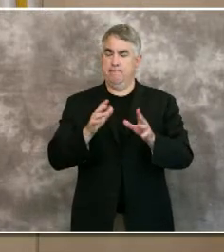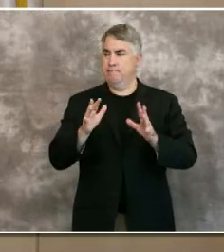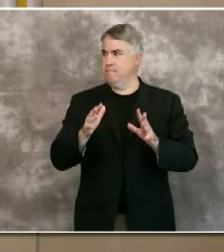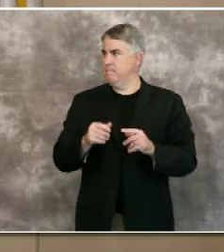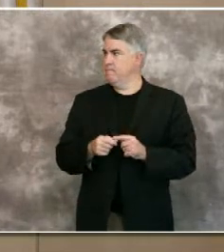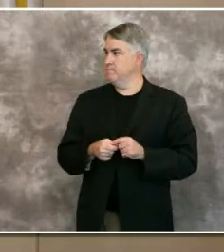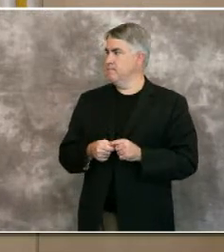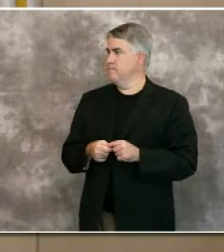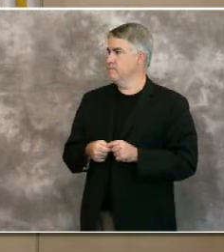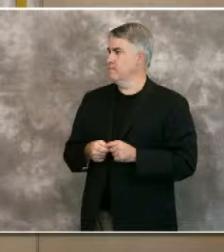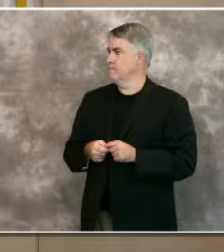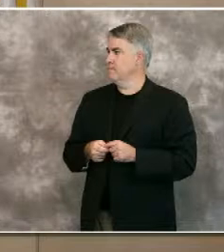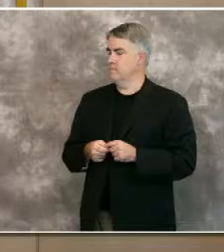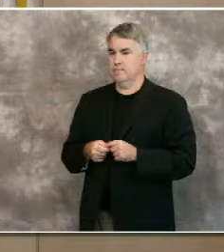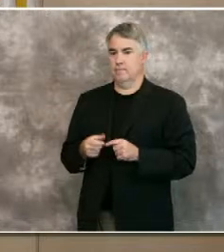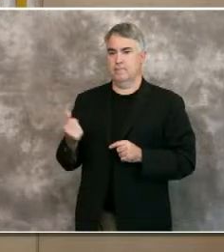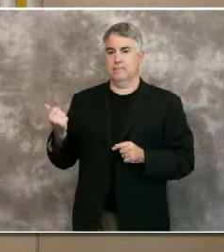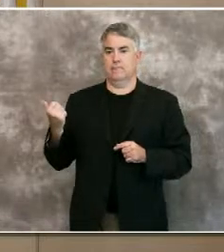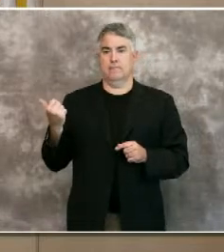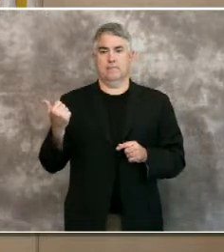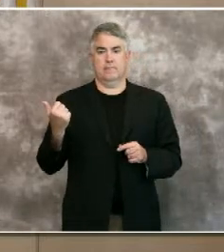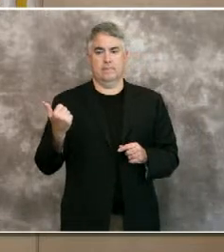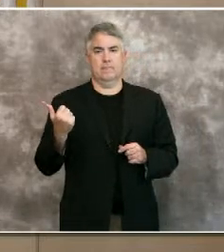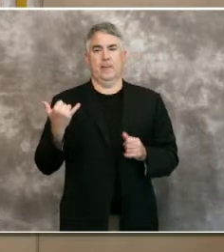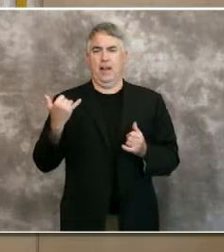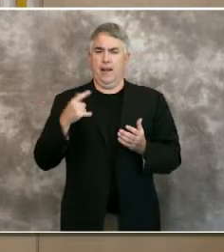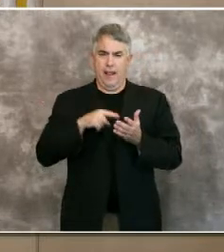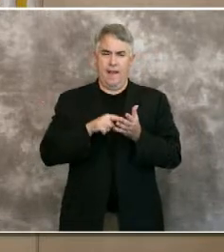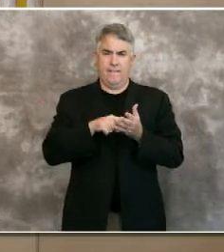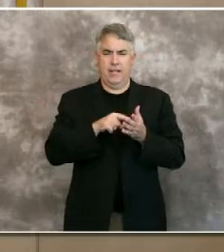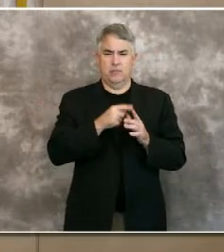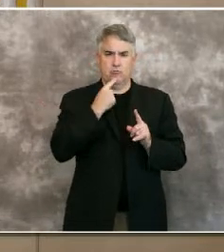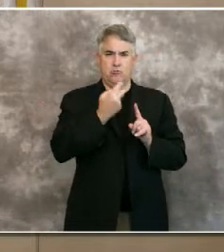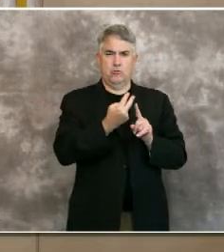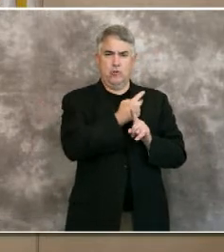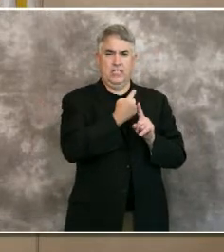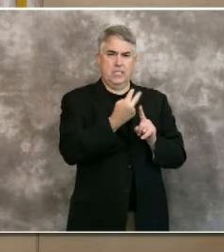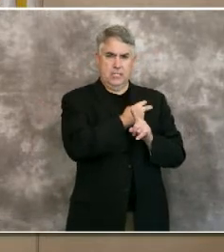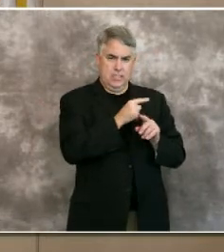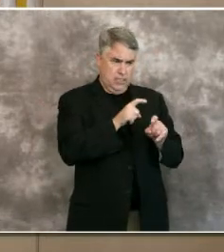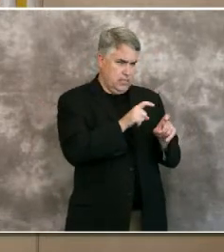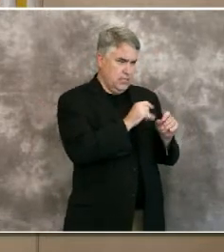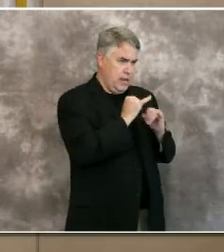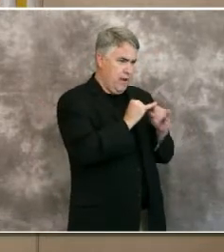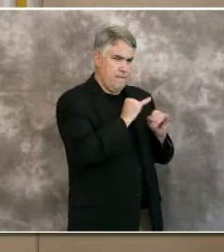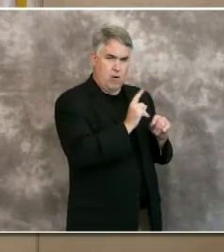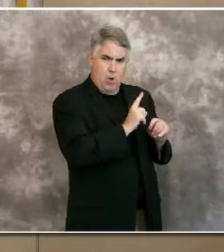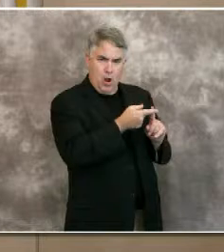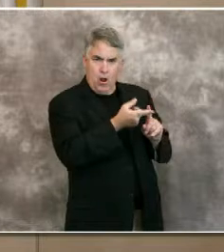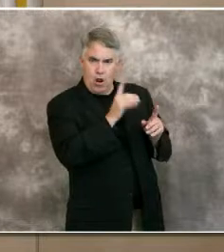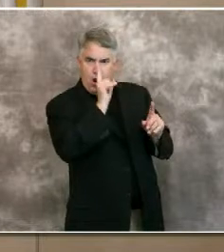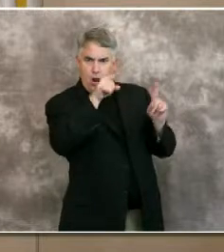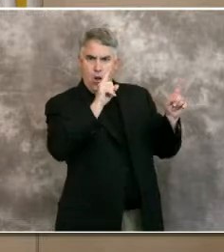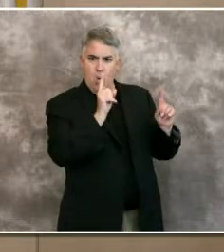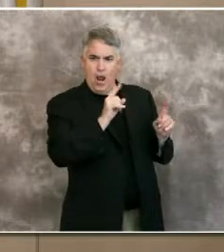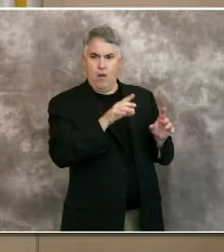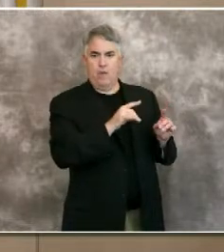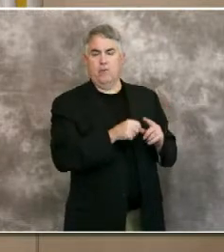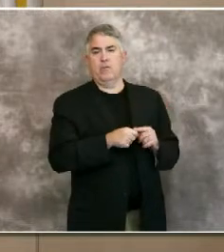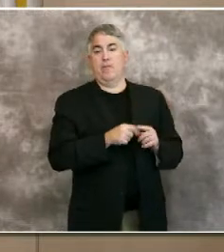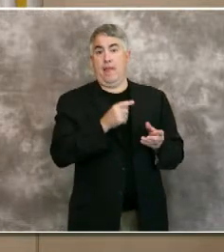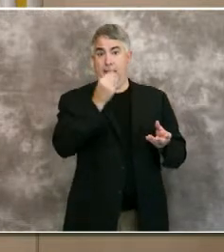to conduct the case investigation and gather all of the information to determine if a particular